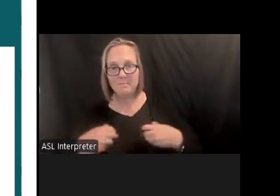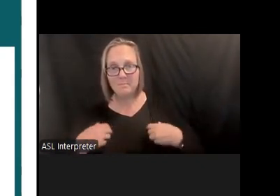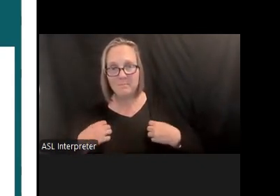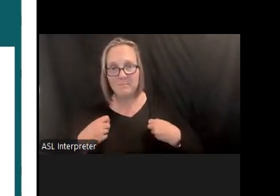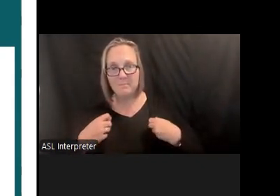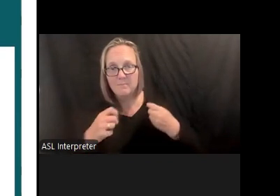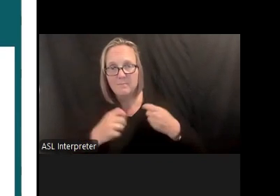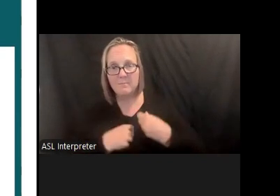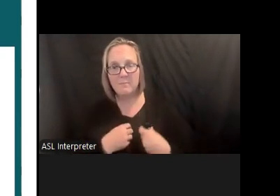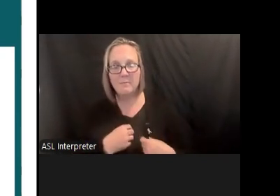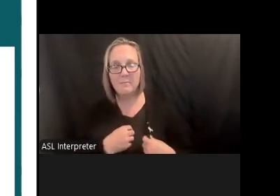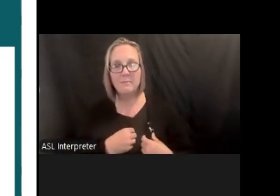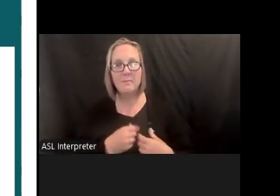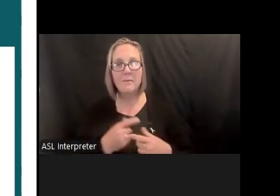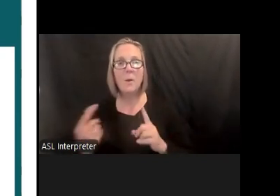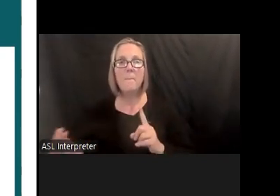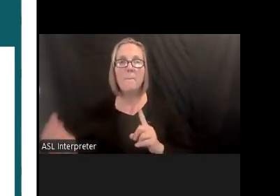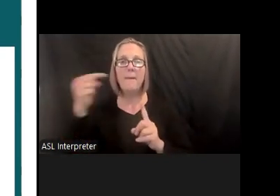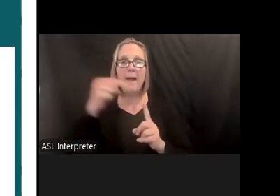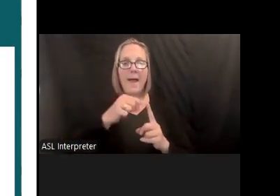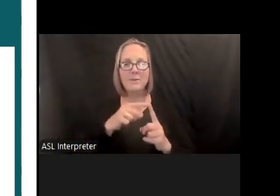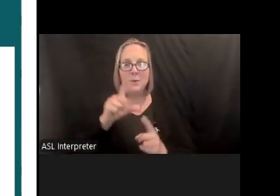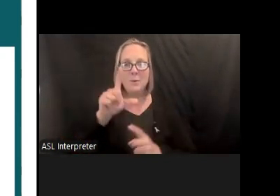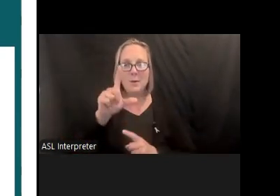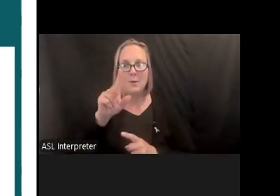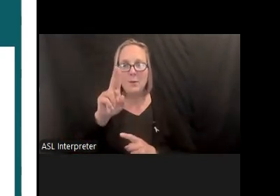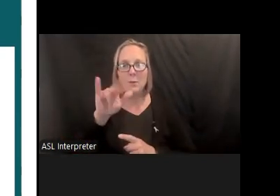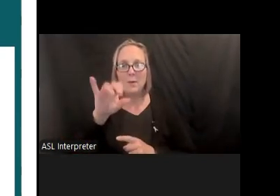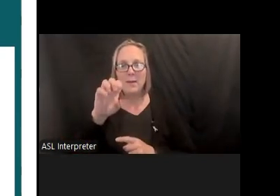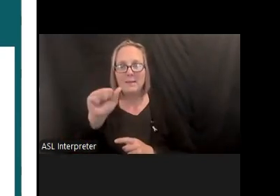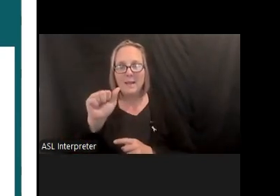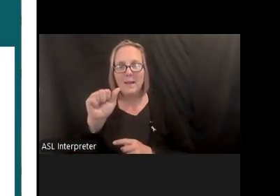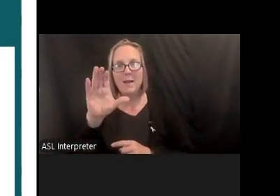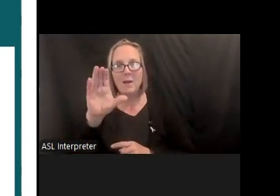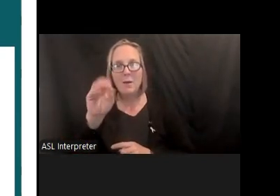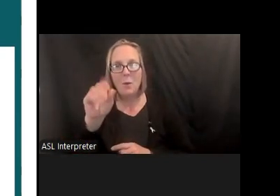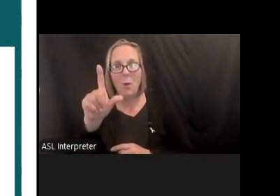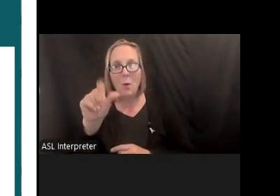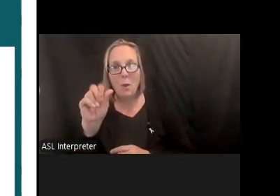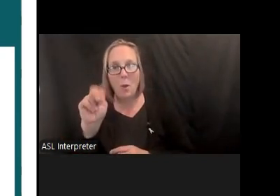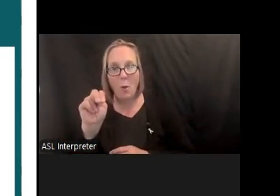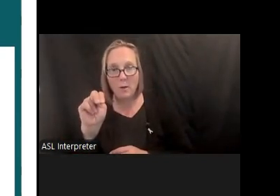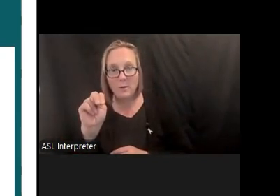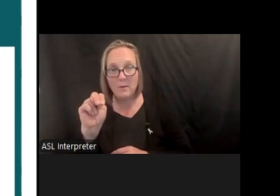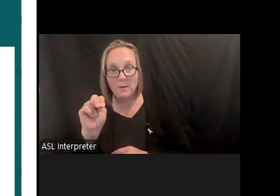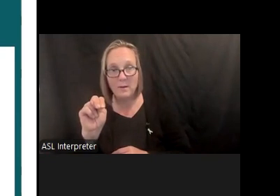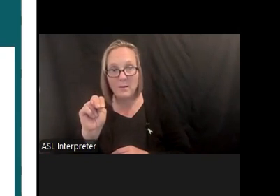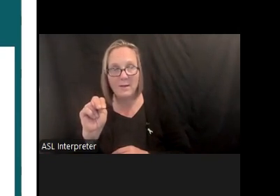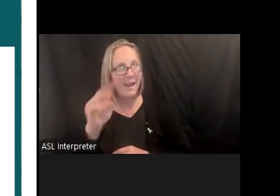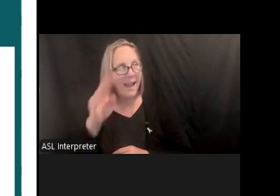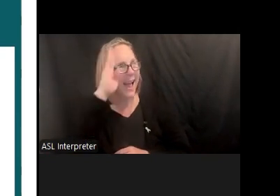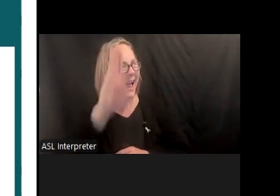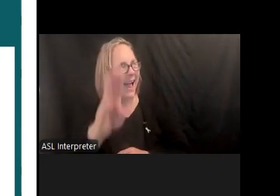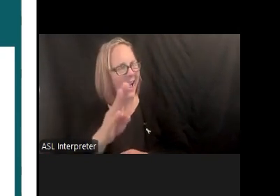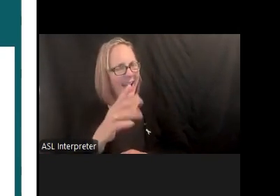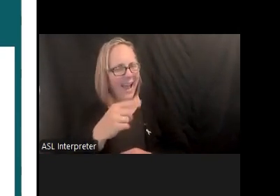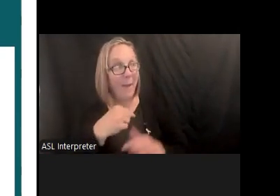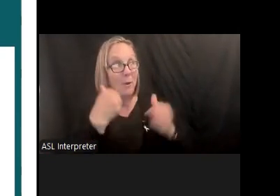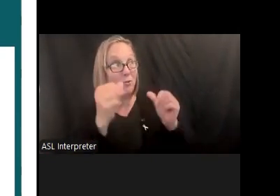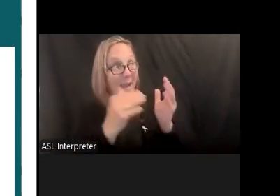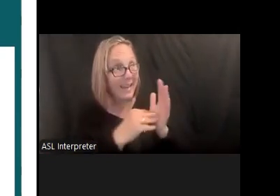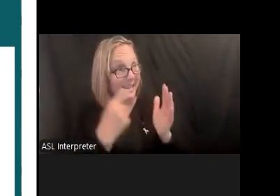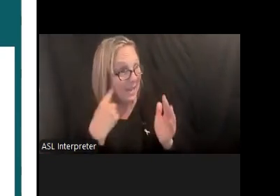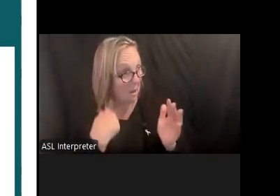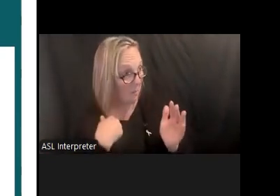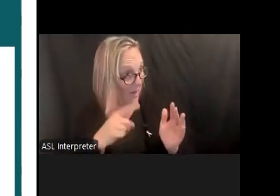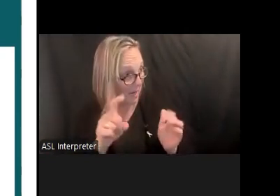Thank you. We're going to come back to Luisa Colon. Luisa Colon. Hi, I'm trying again. Can you hear